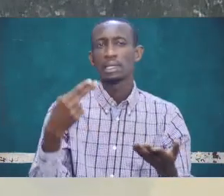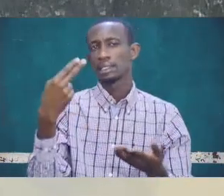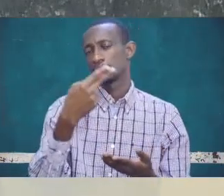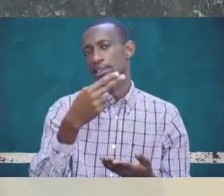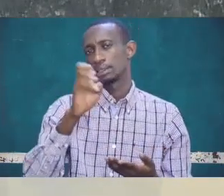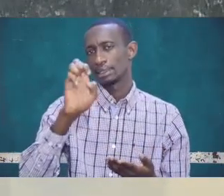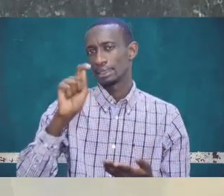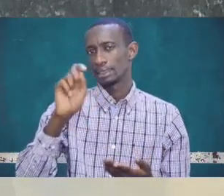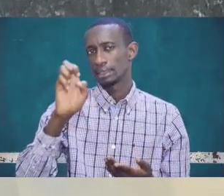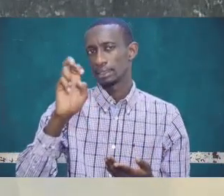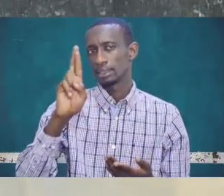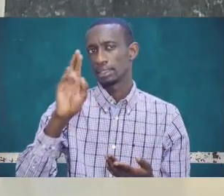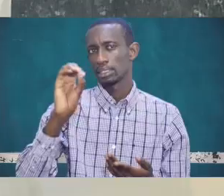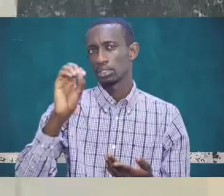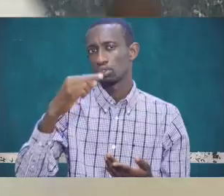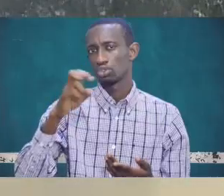heterogeneous